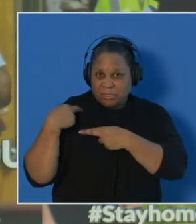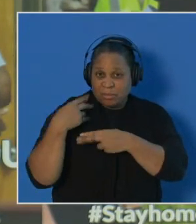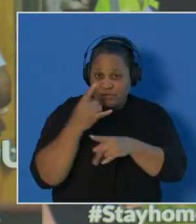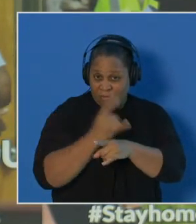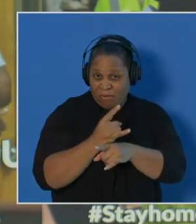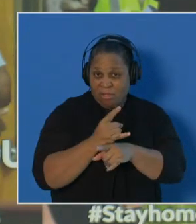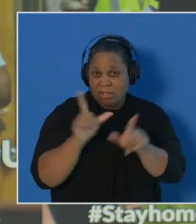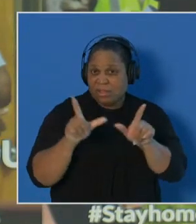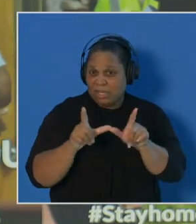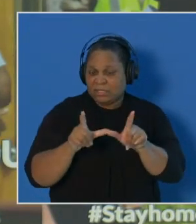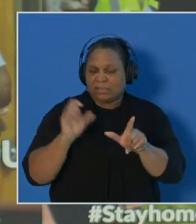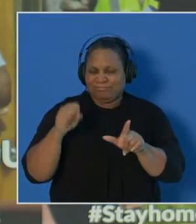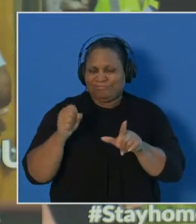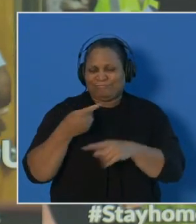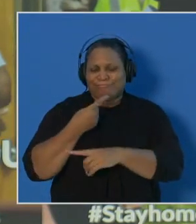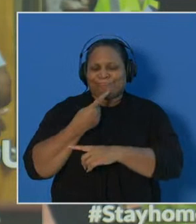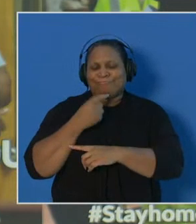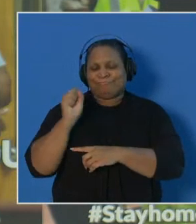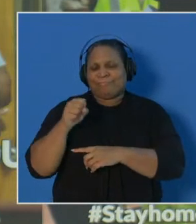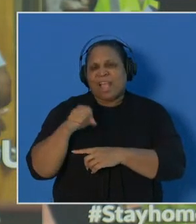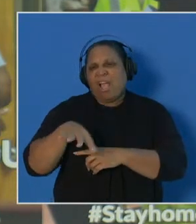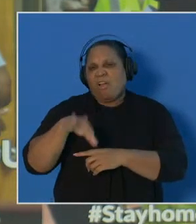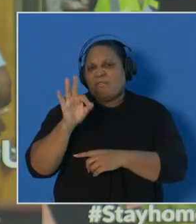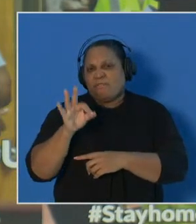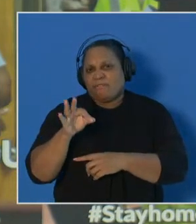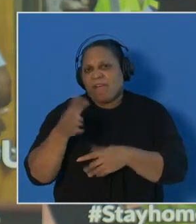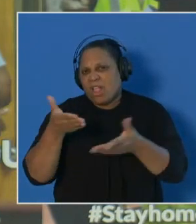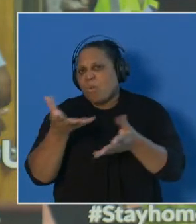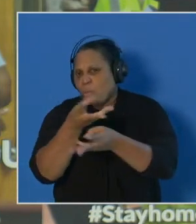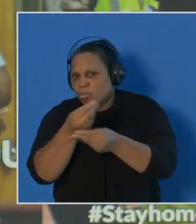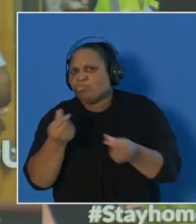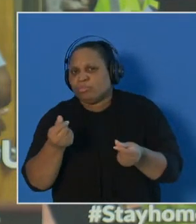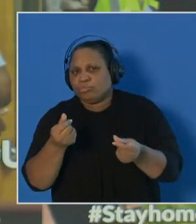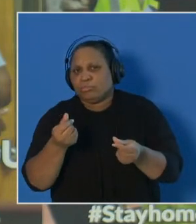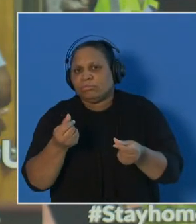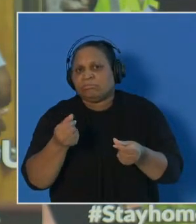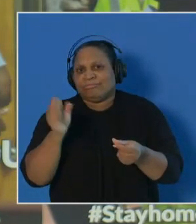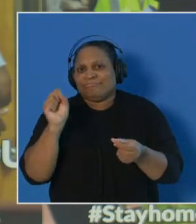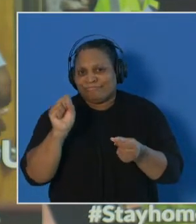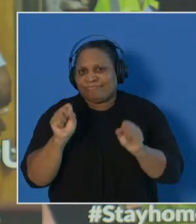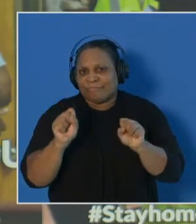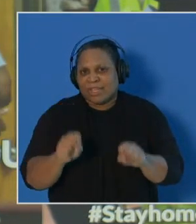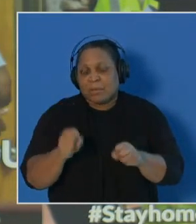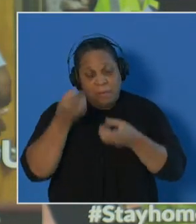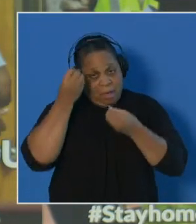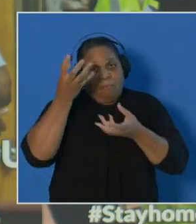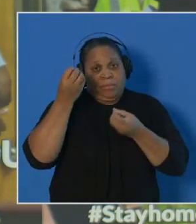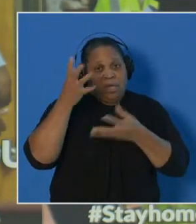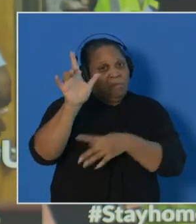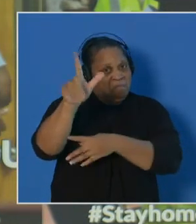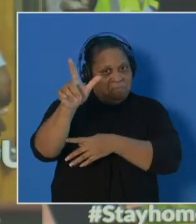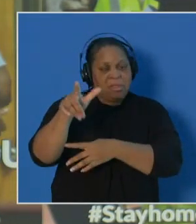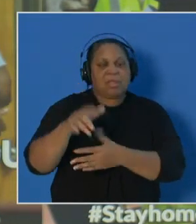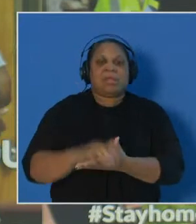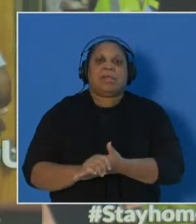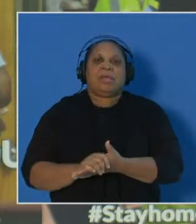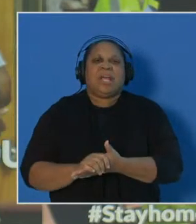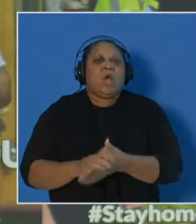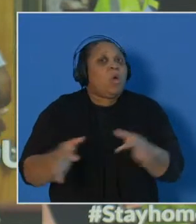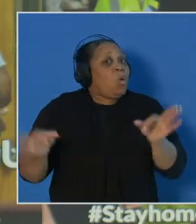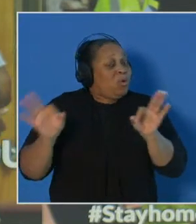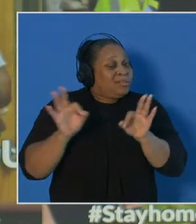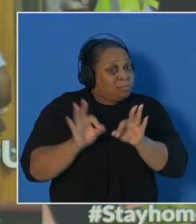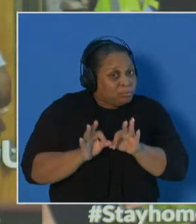and she has assured me that we will look to find and provide a solution that we'll be able to provide an update for. What is